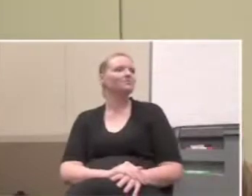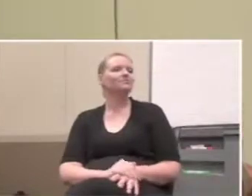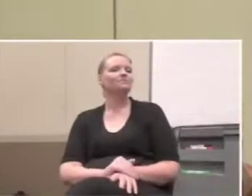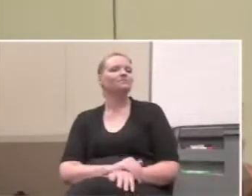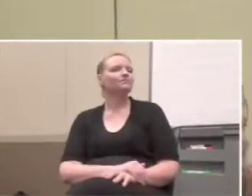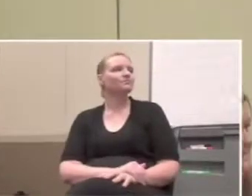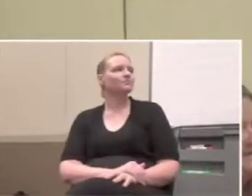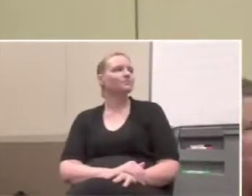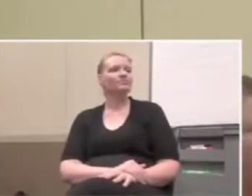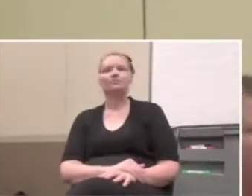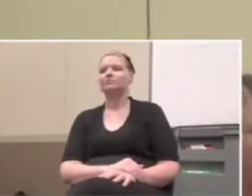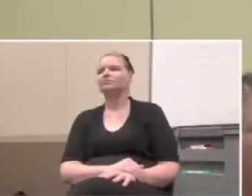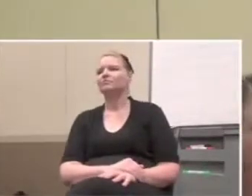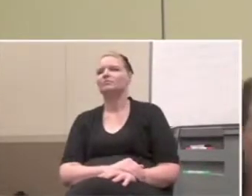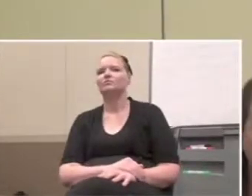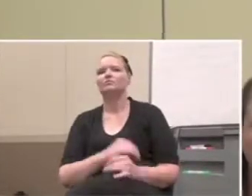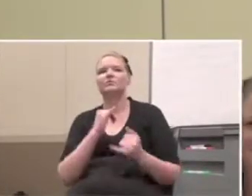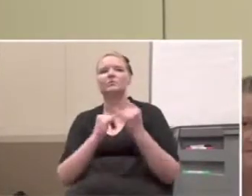Last group.